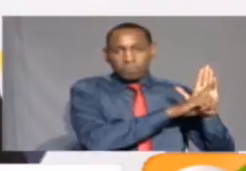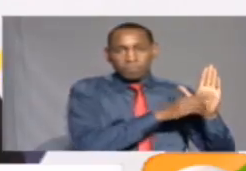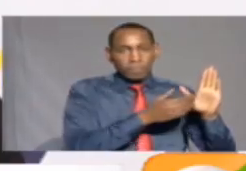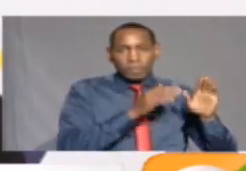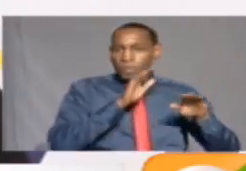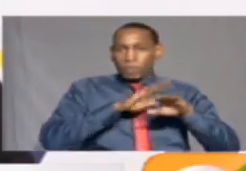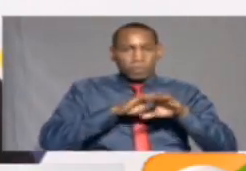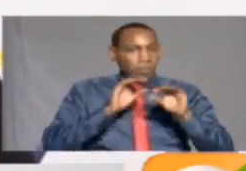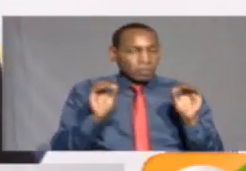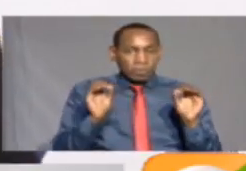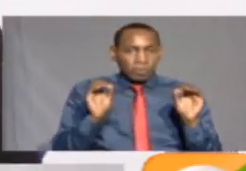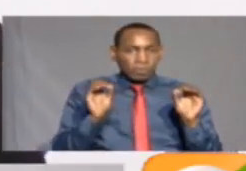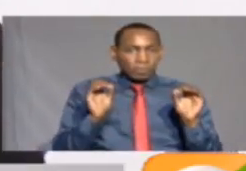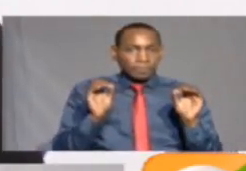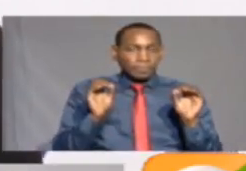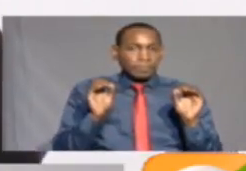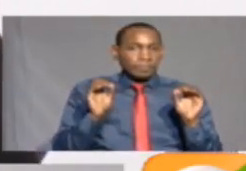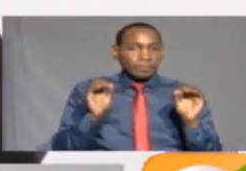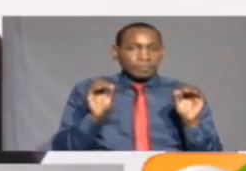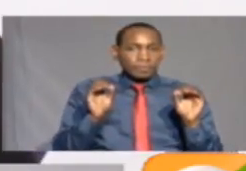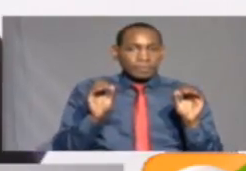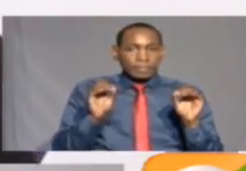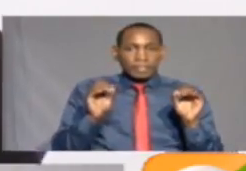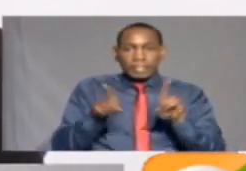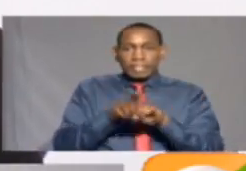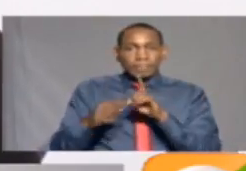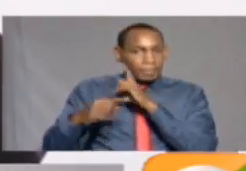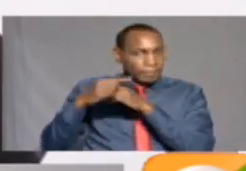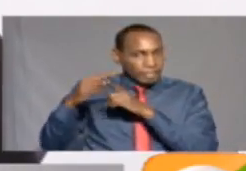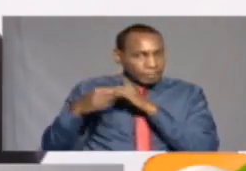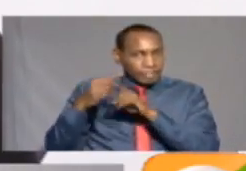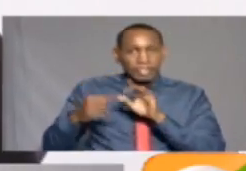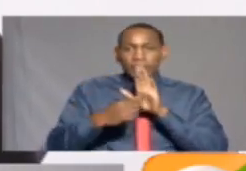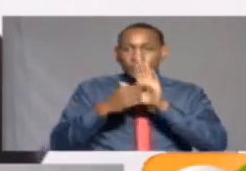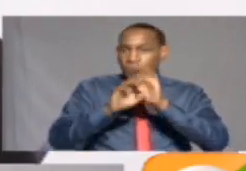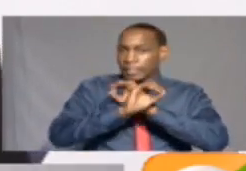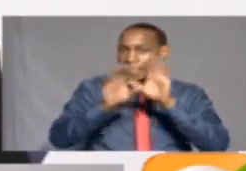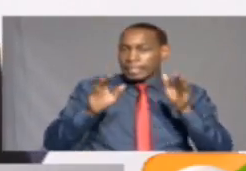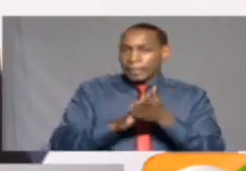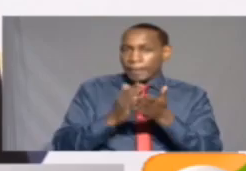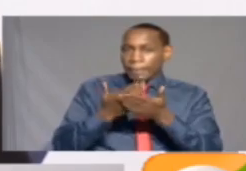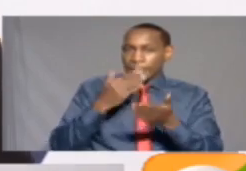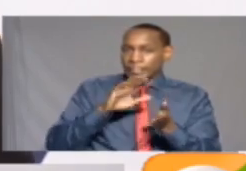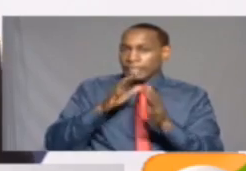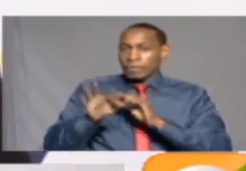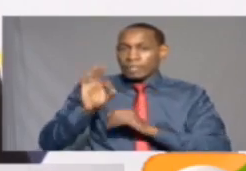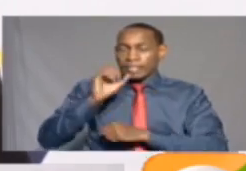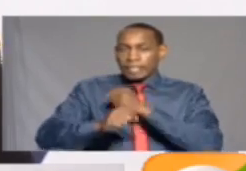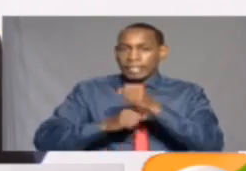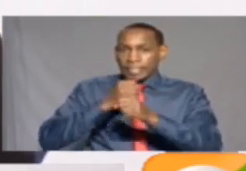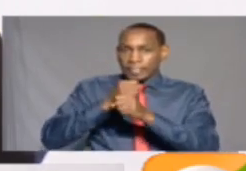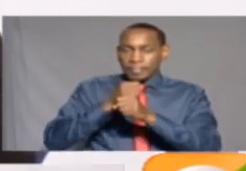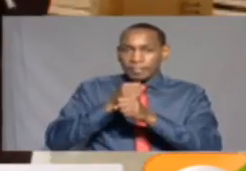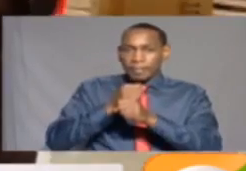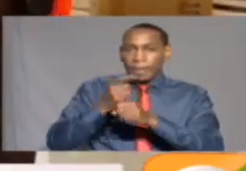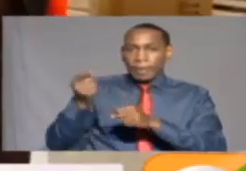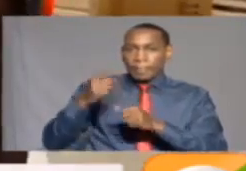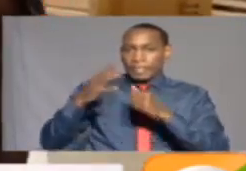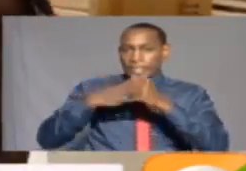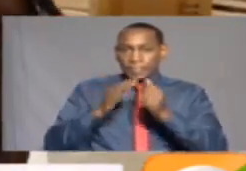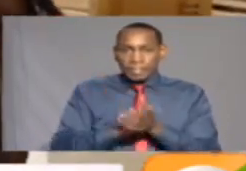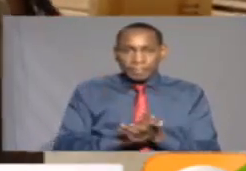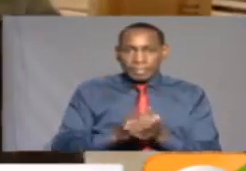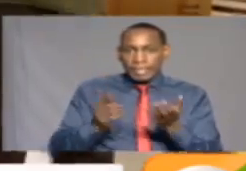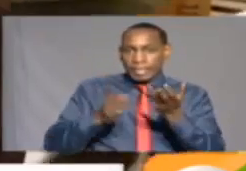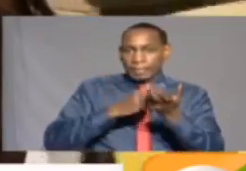it was actually not a good way to go. And experience has borne that out over the last almost 3 years. It will be 3 years this September. According